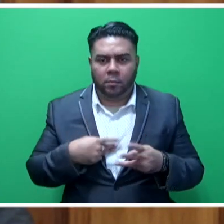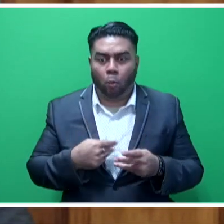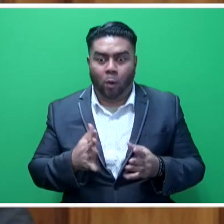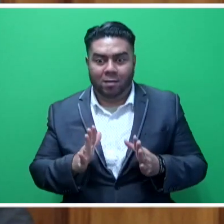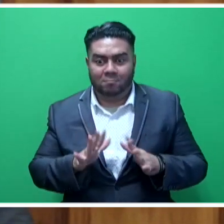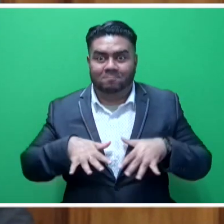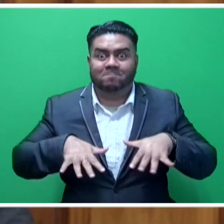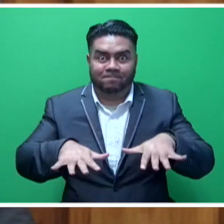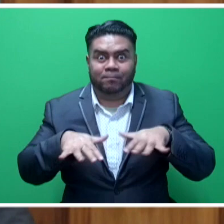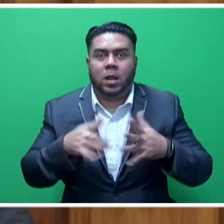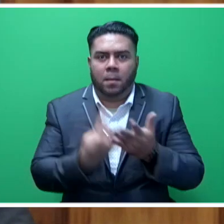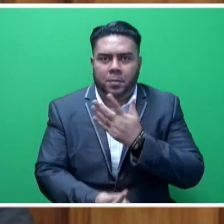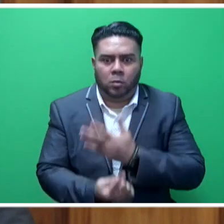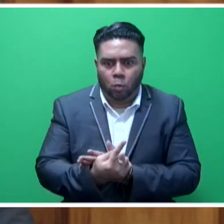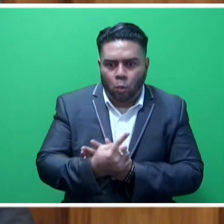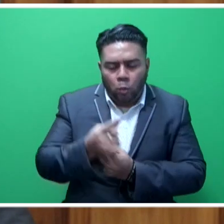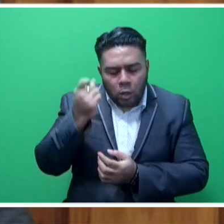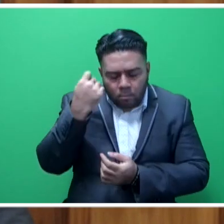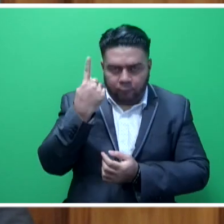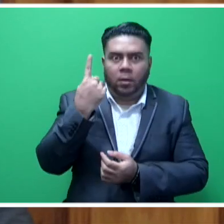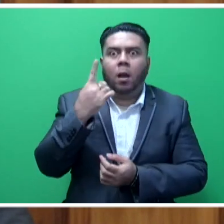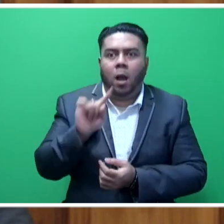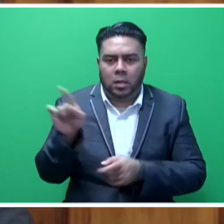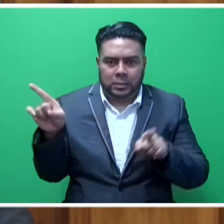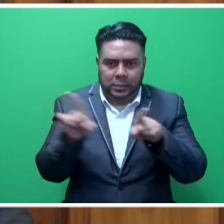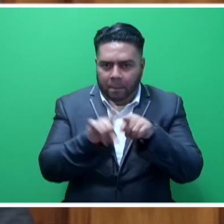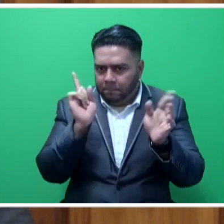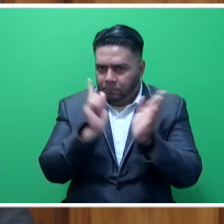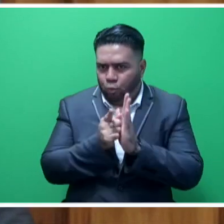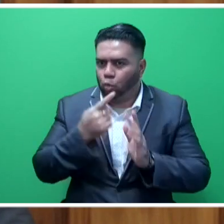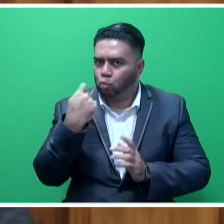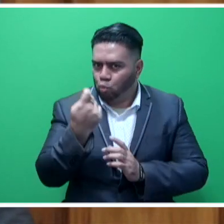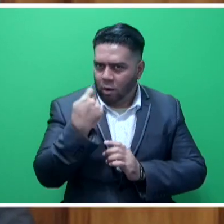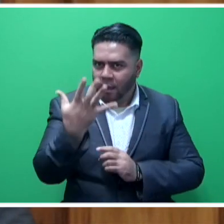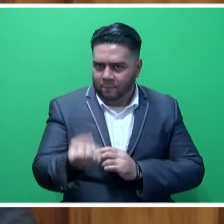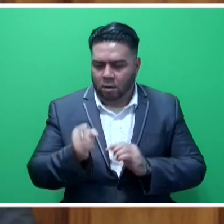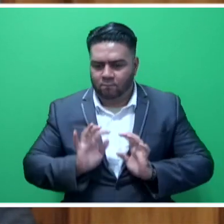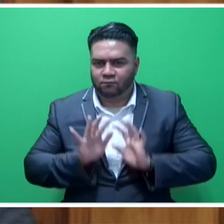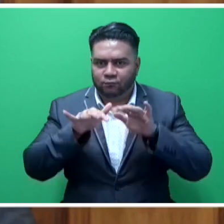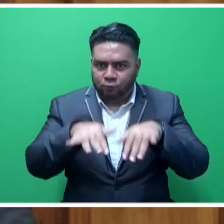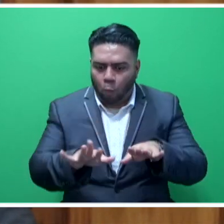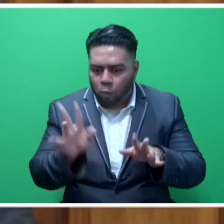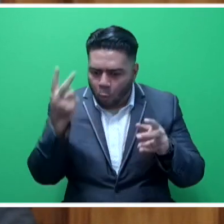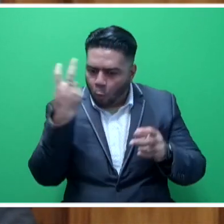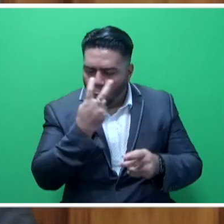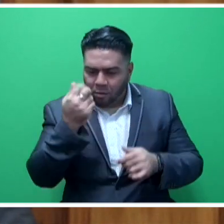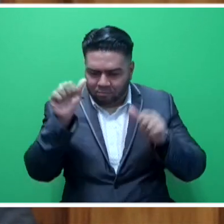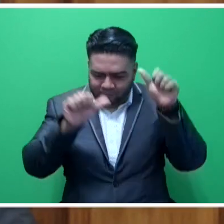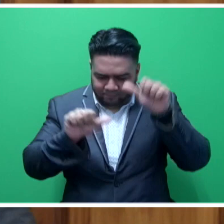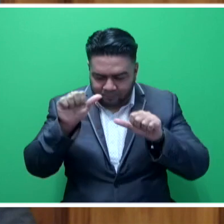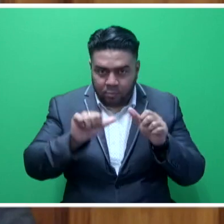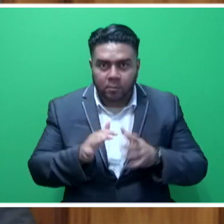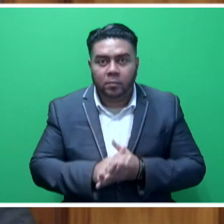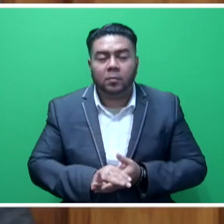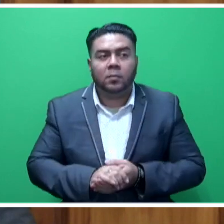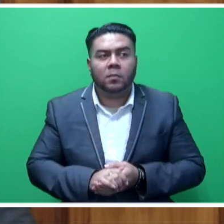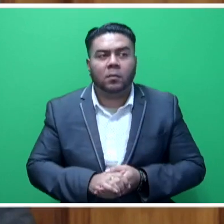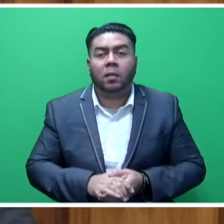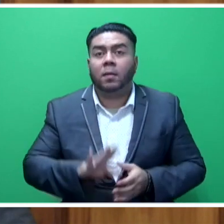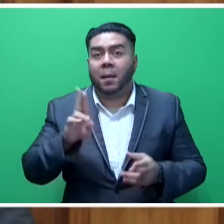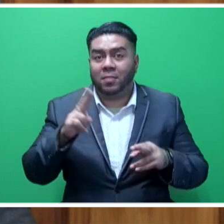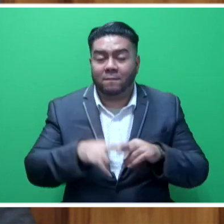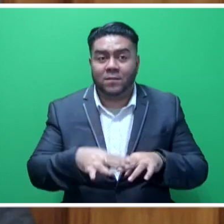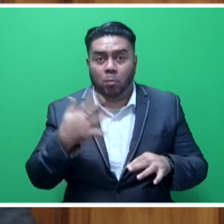monitor tsunamis that come out of earthquakes. In Fiji, we have a lot of earthquakes. In the month of February